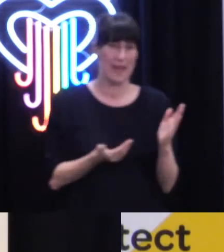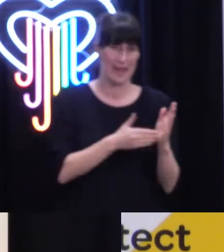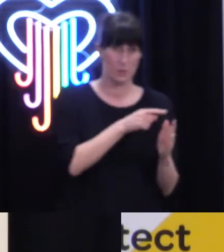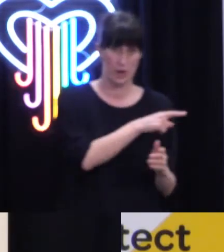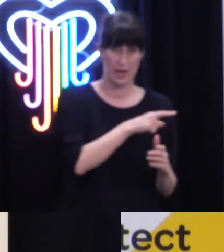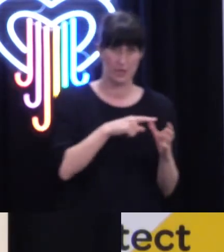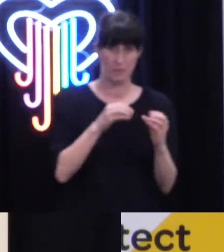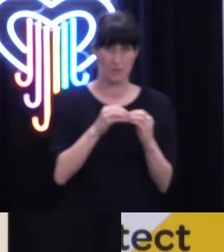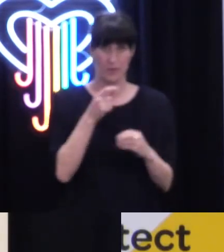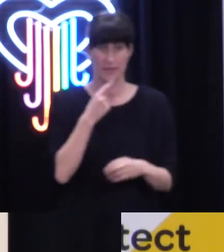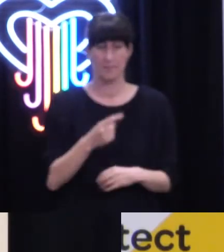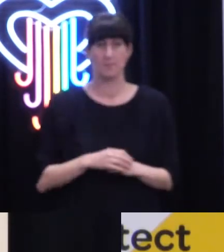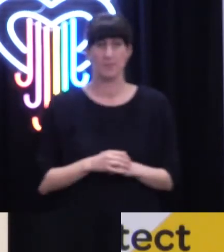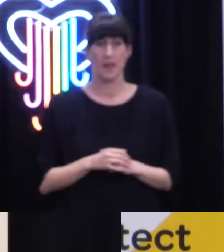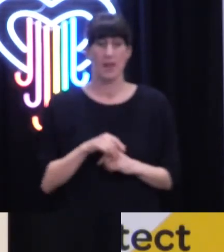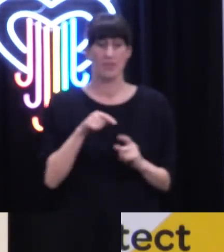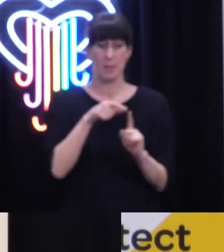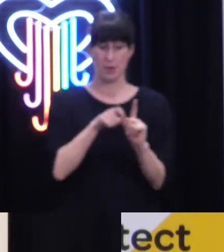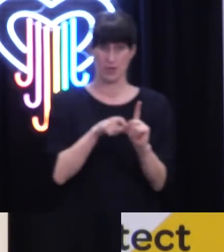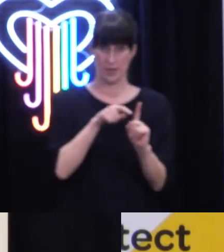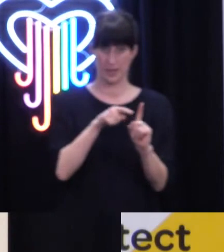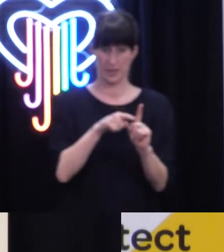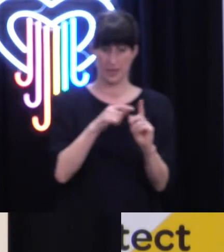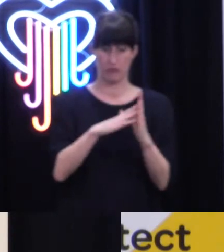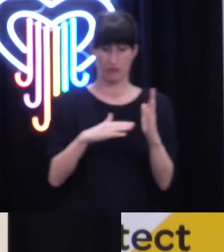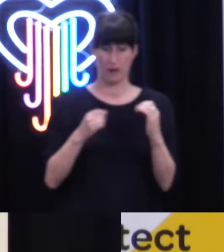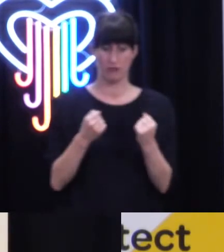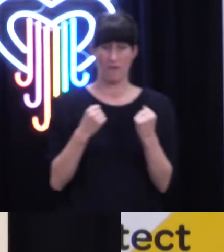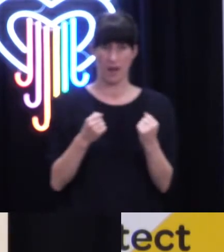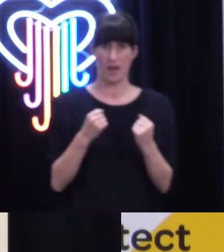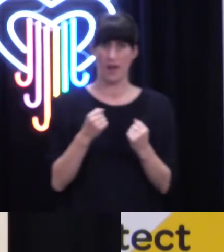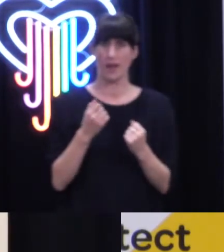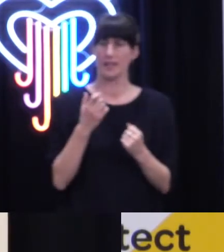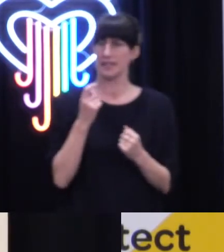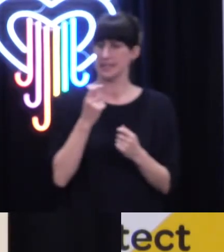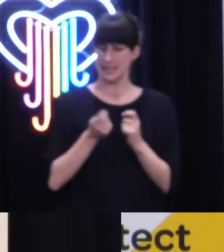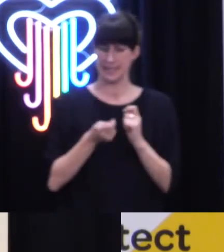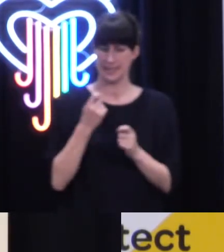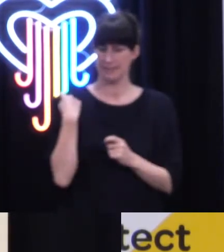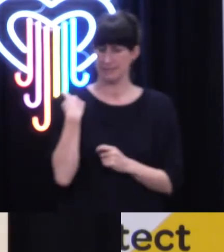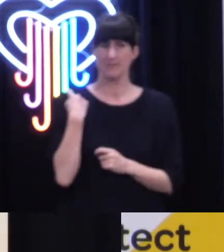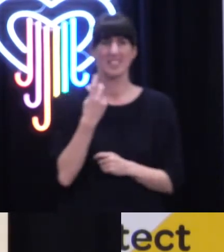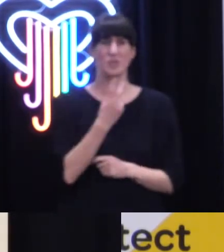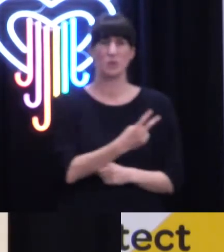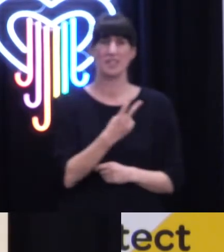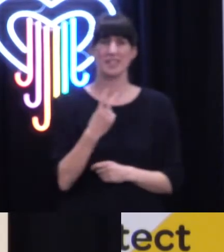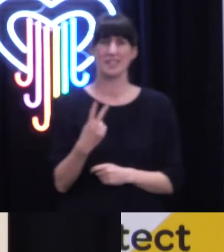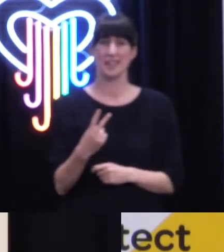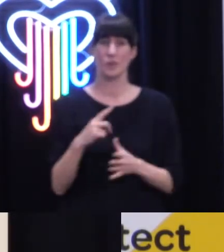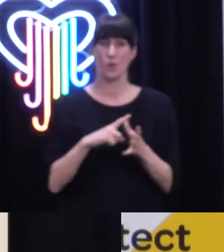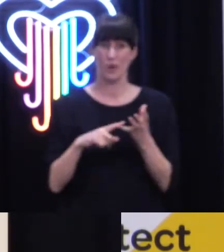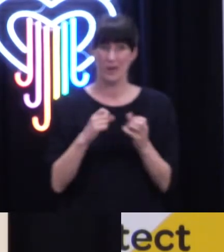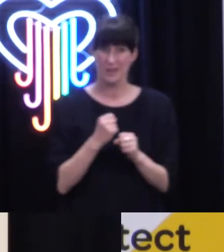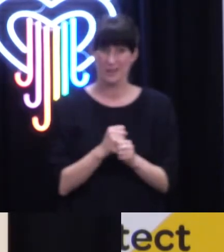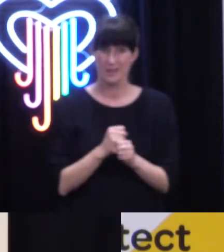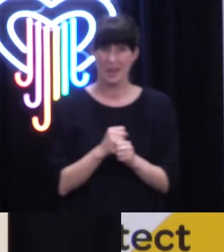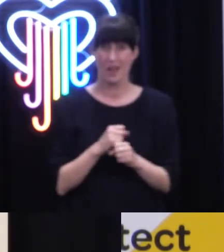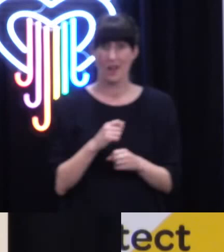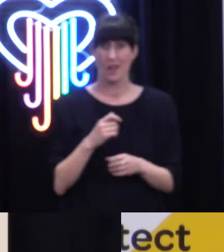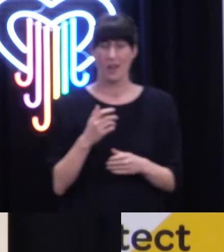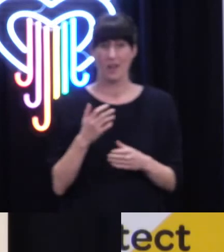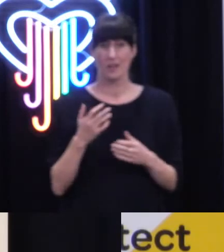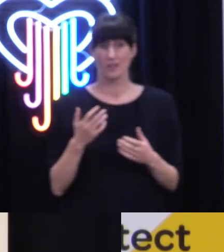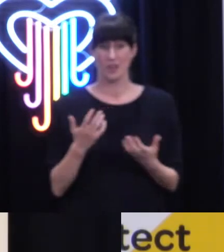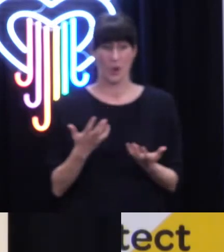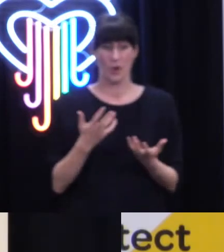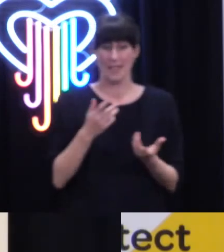is an individual who'd actually been previously tested on the 22nd of August as well. So again, just demonstrates even whether you have testing on either